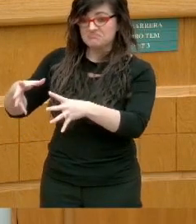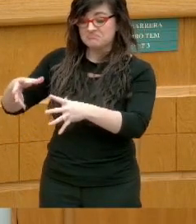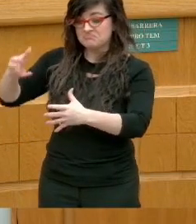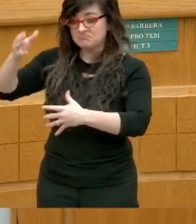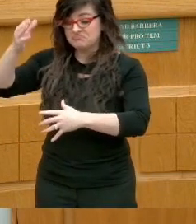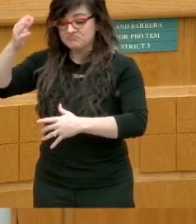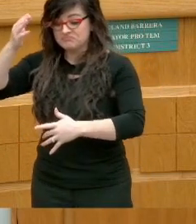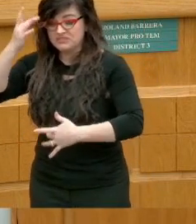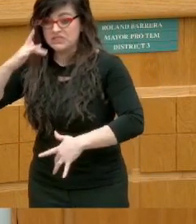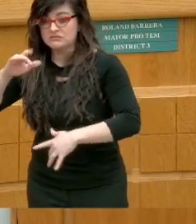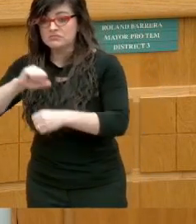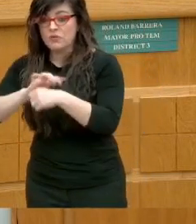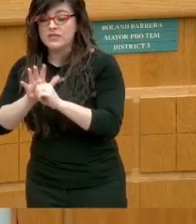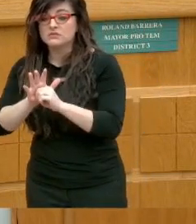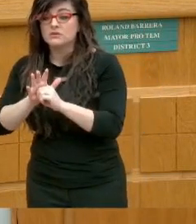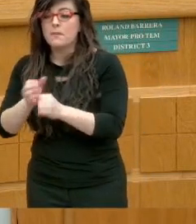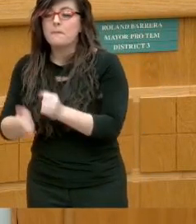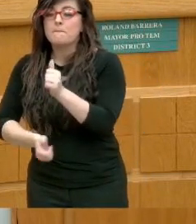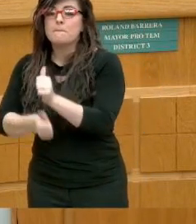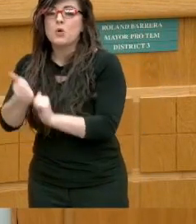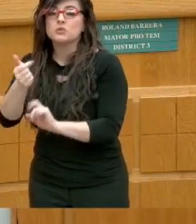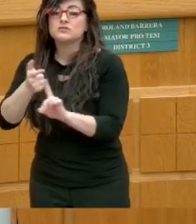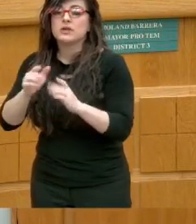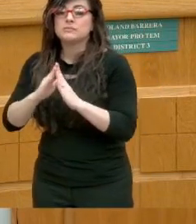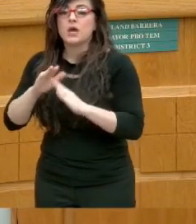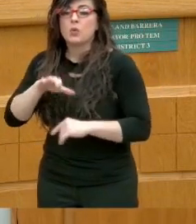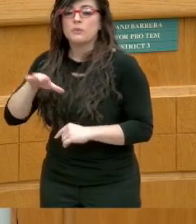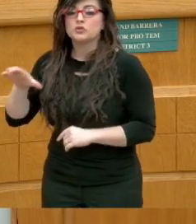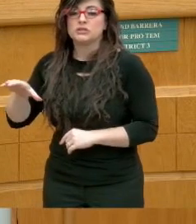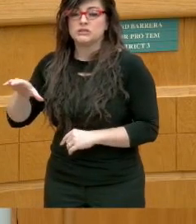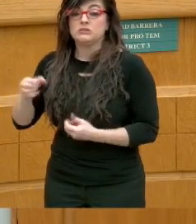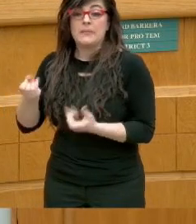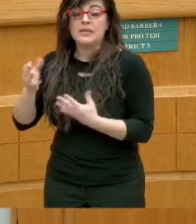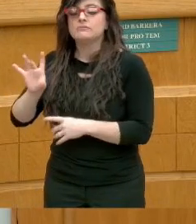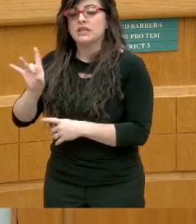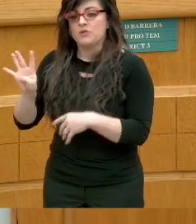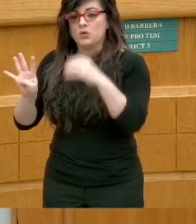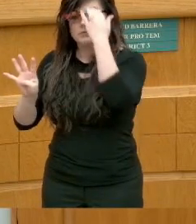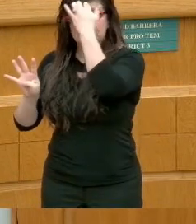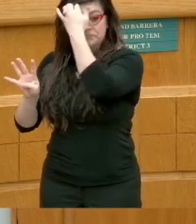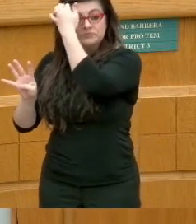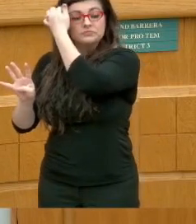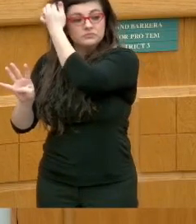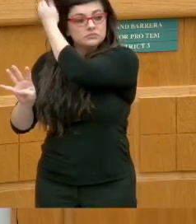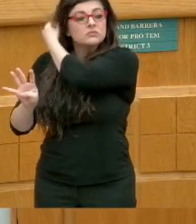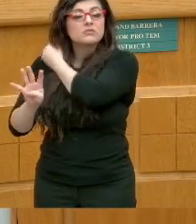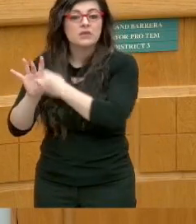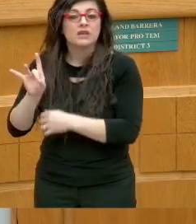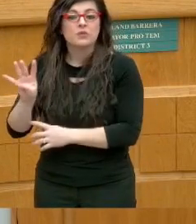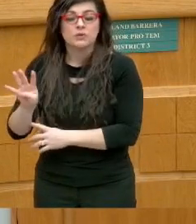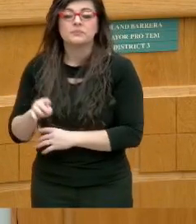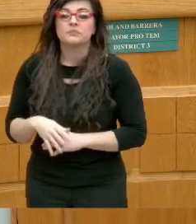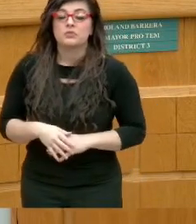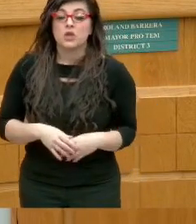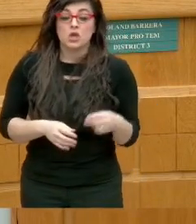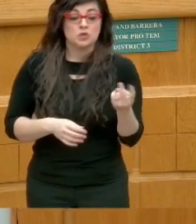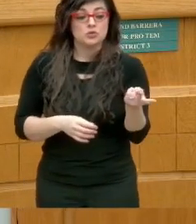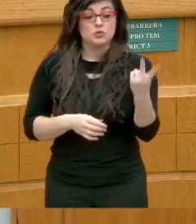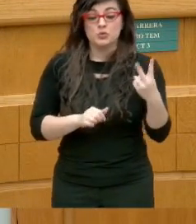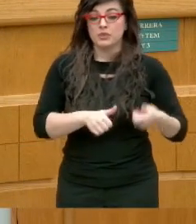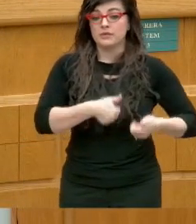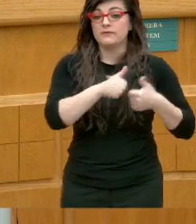has the predominant number of those. It's 84 of the 99 within the city of Corpus Christi. 2 are